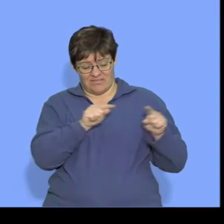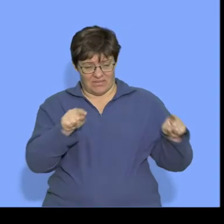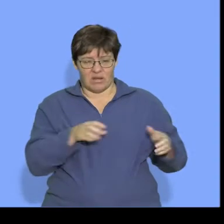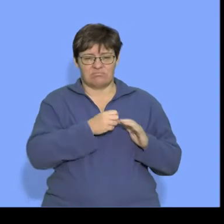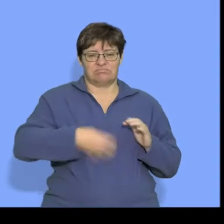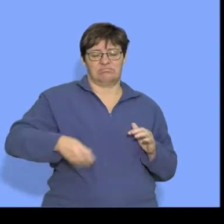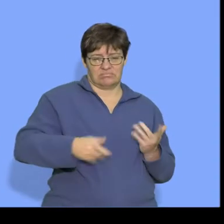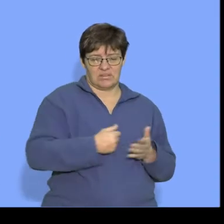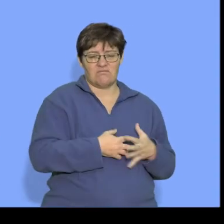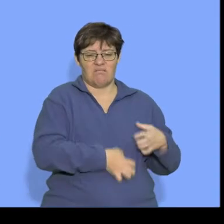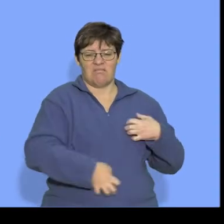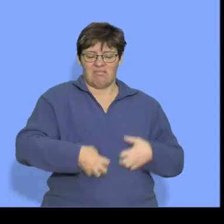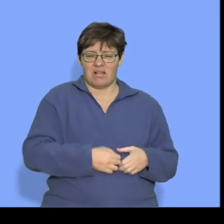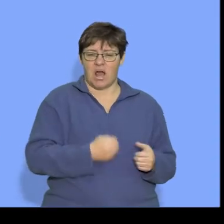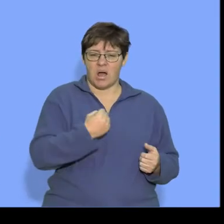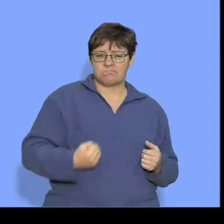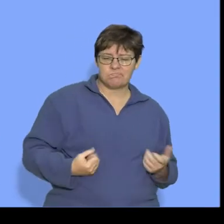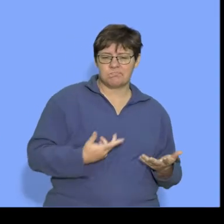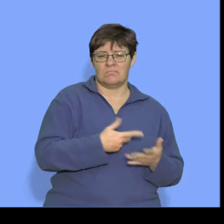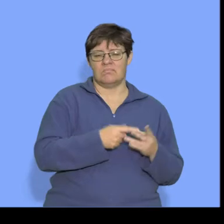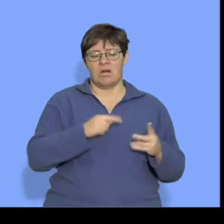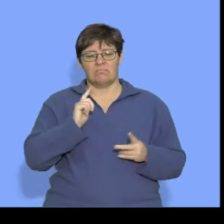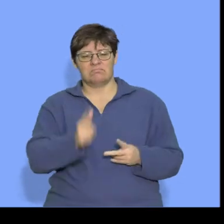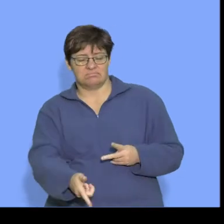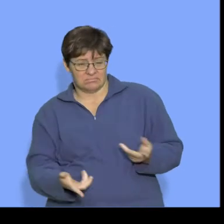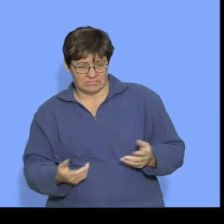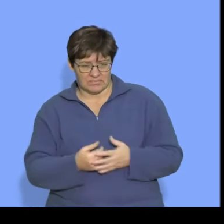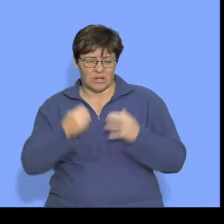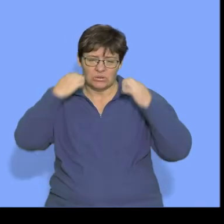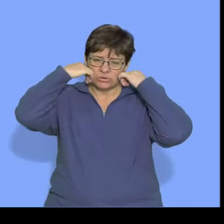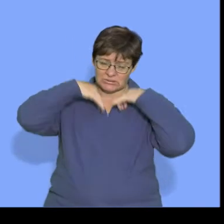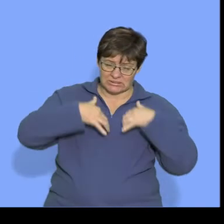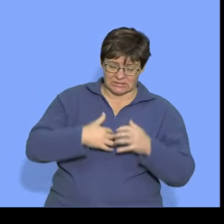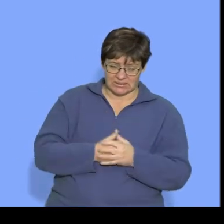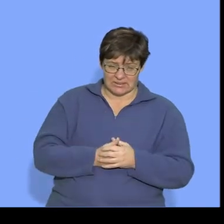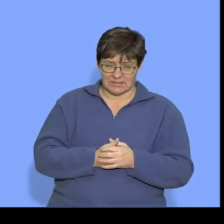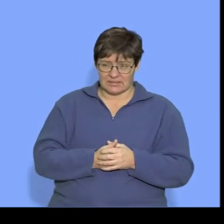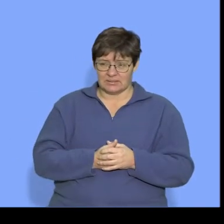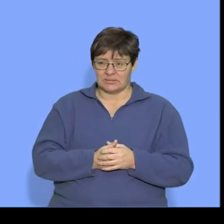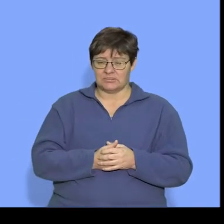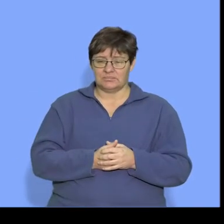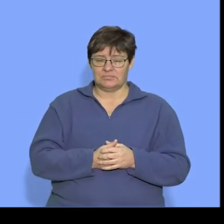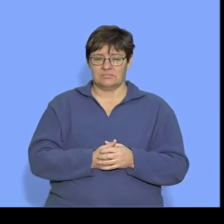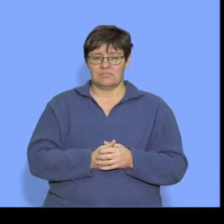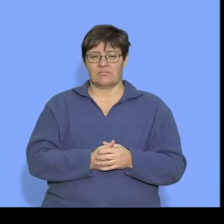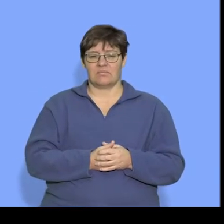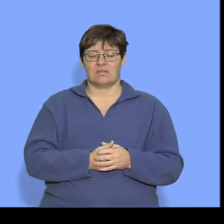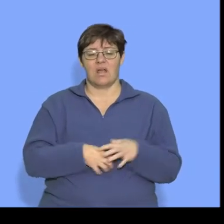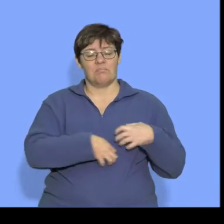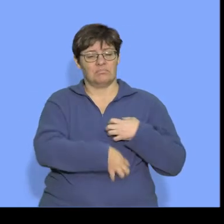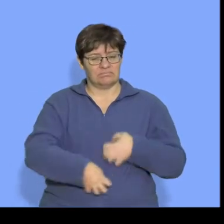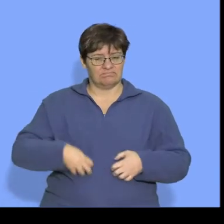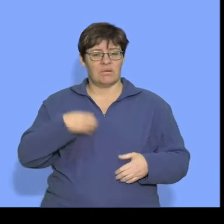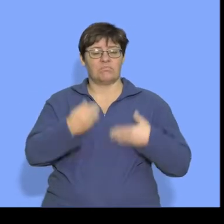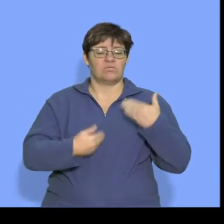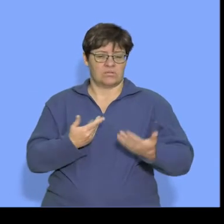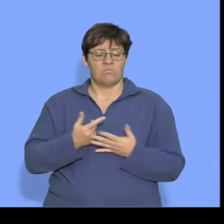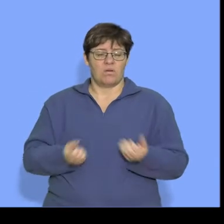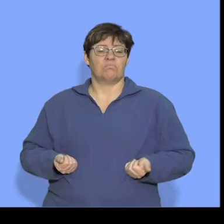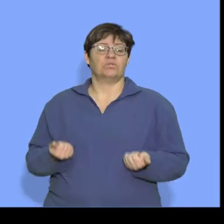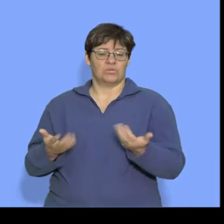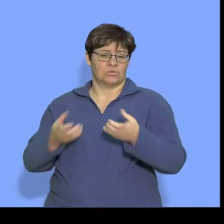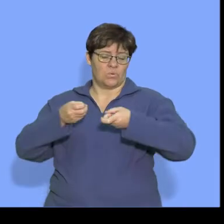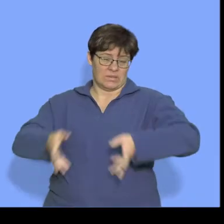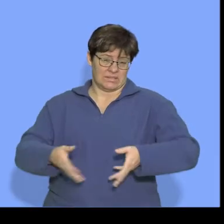from metabolic waste such as urea and sweat. So we do know that as metabolic processes, we do produce lots